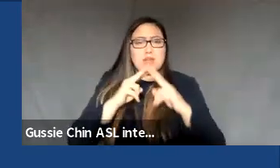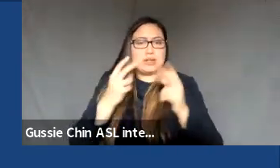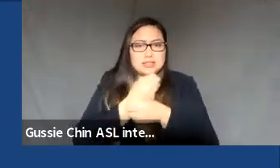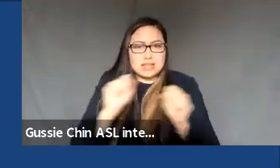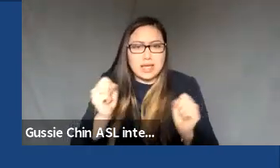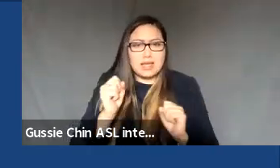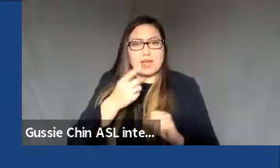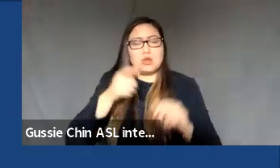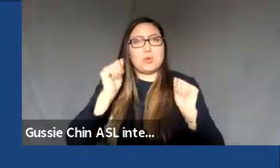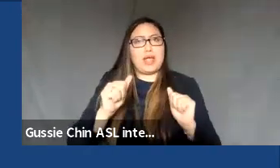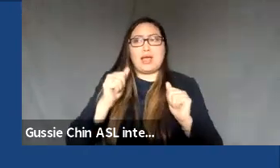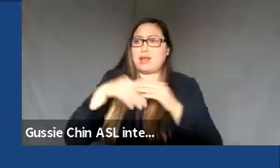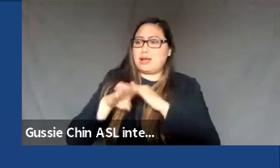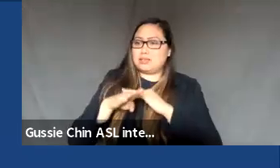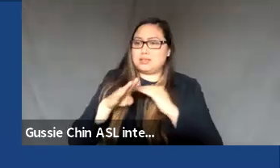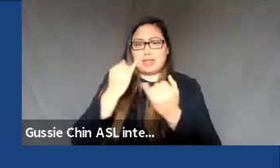as independent as possible.